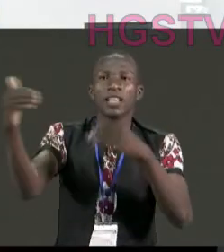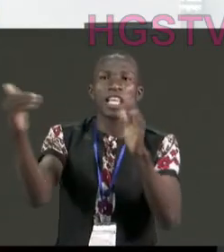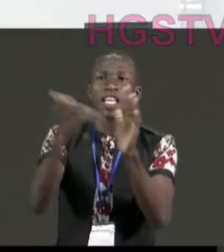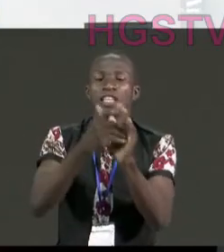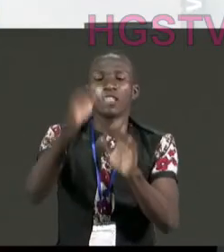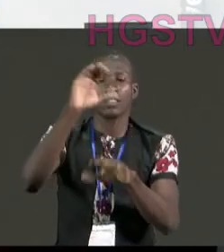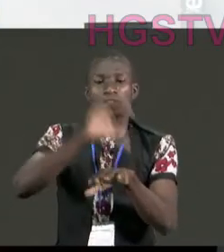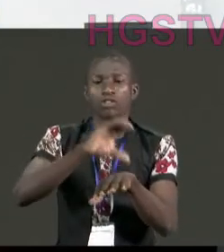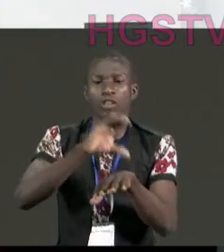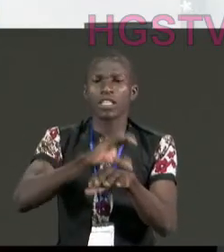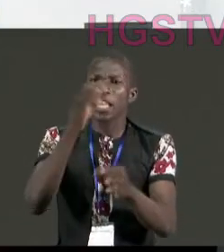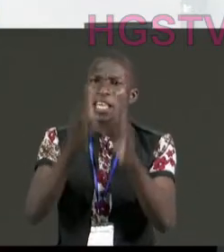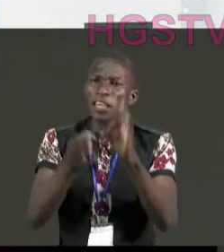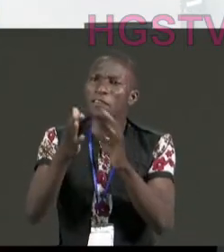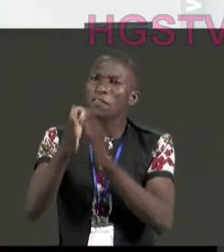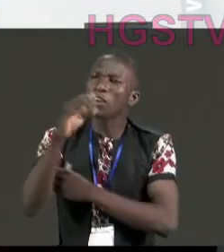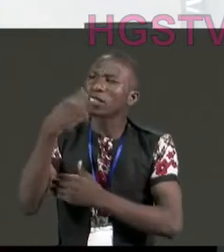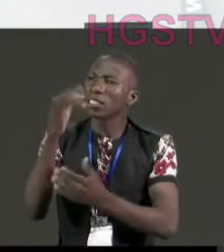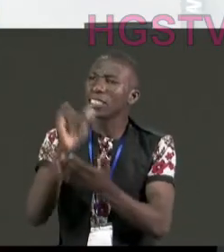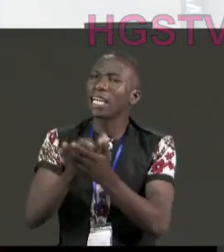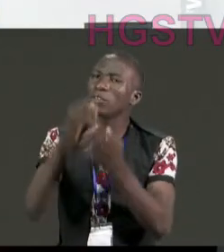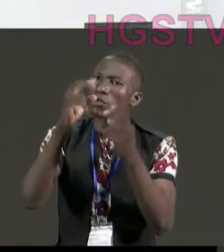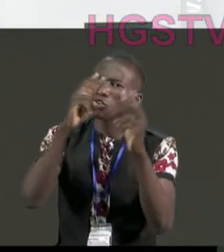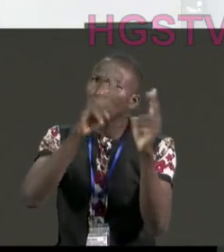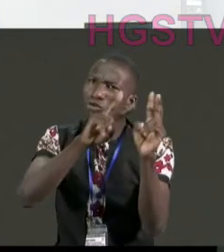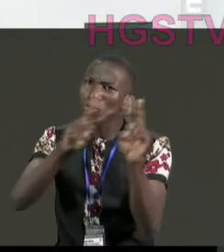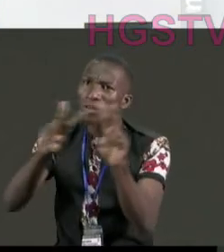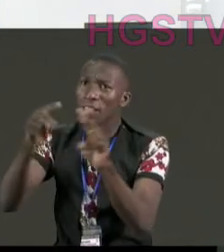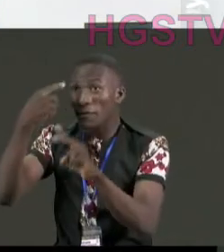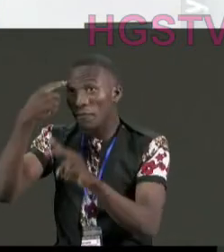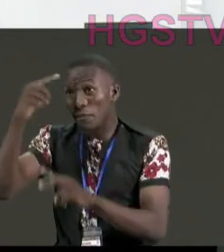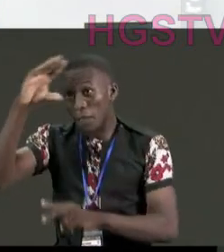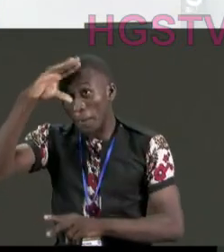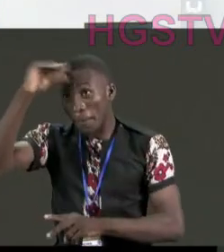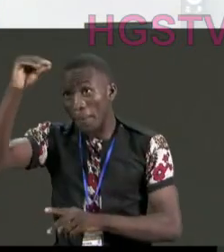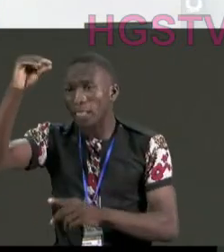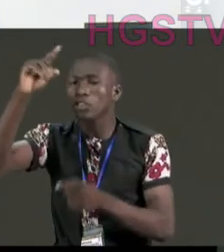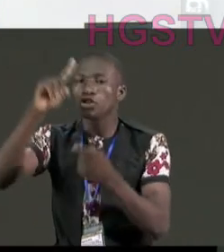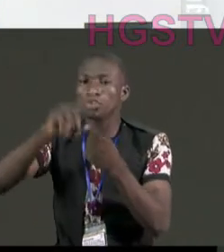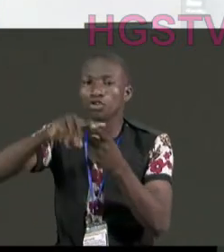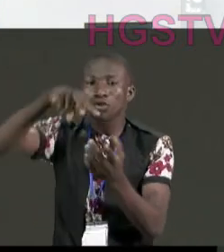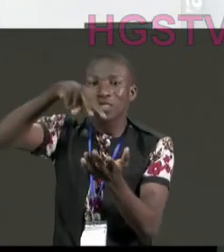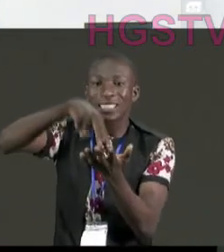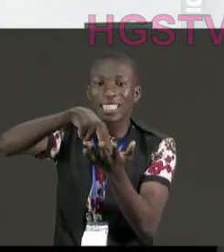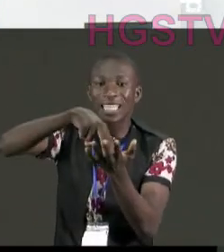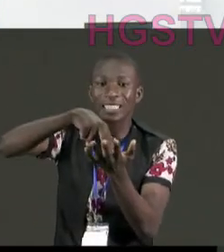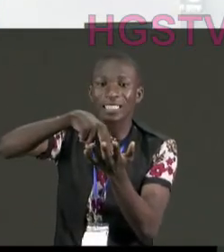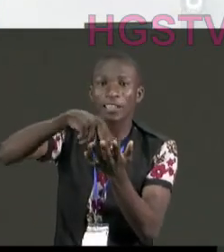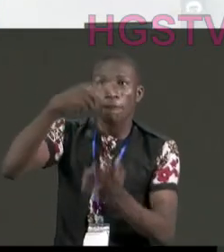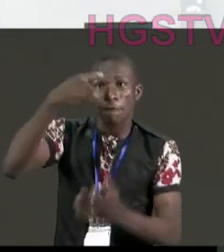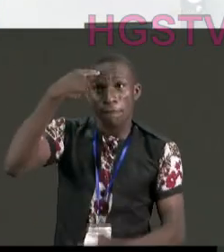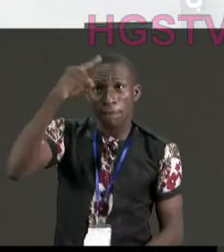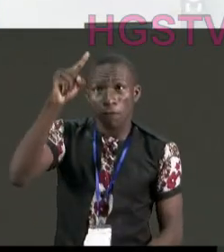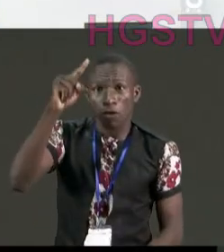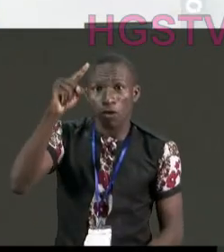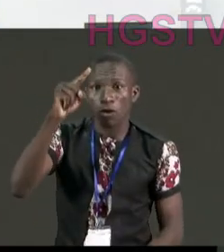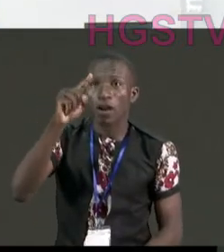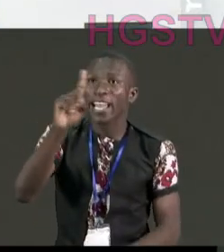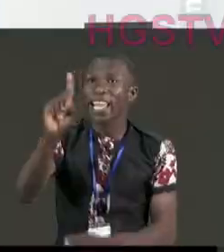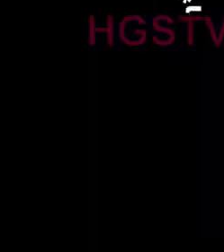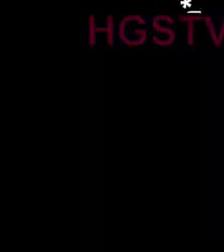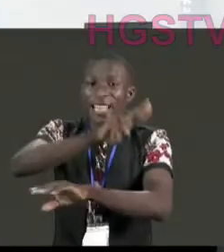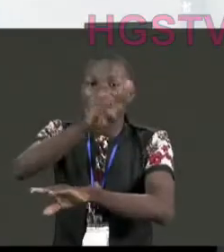Now, if God says he was looking for a man to stand in the gap for a